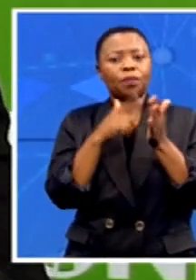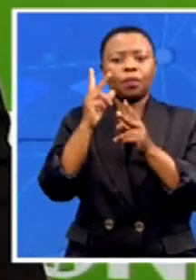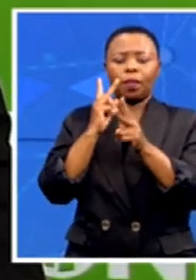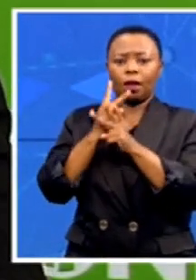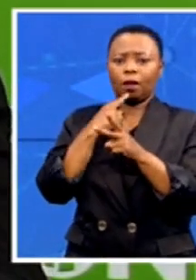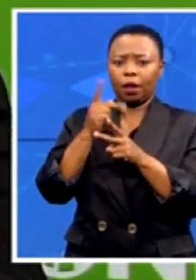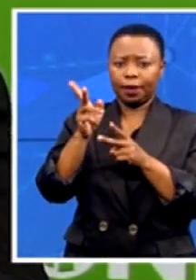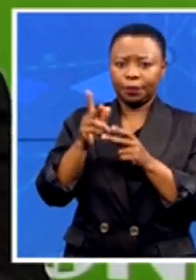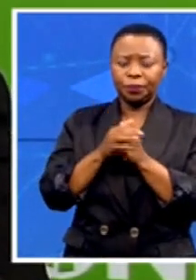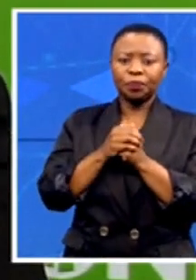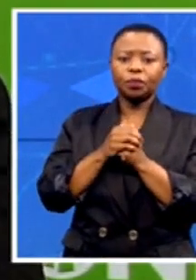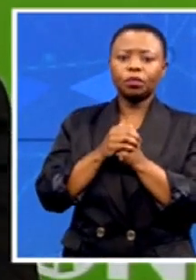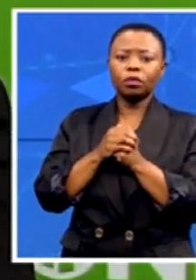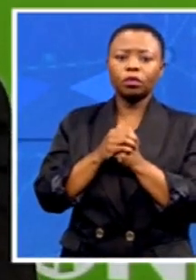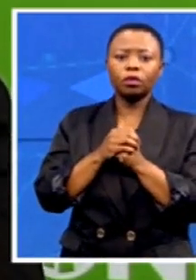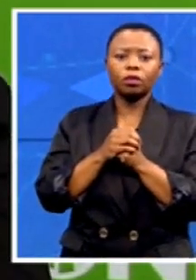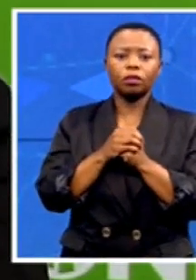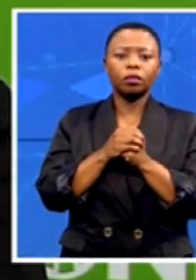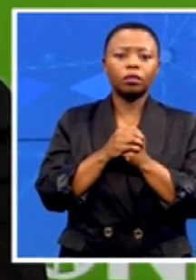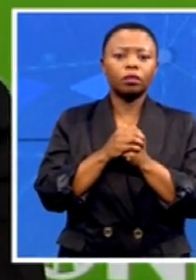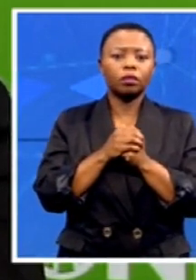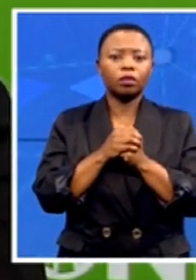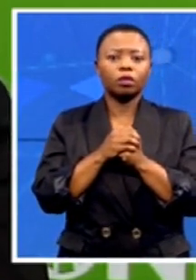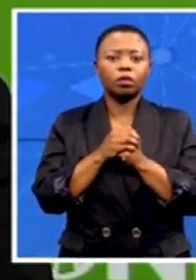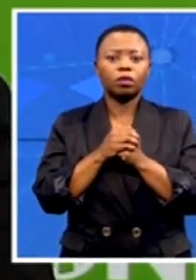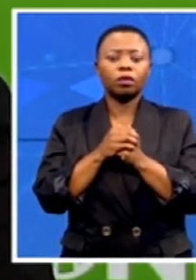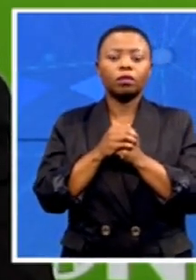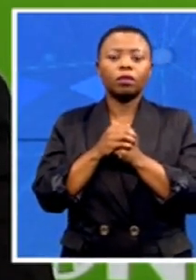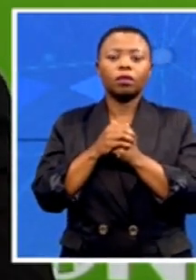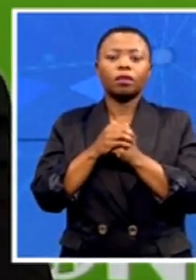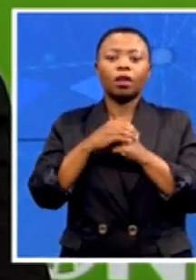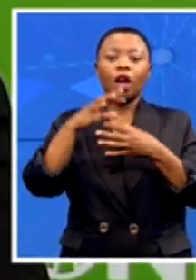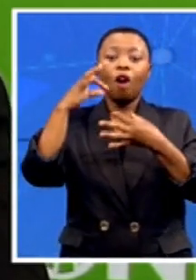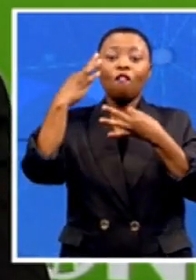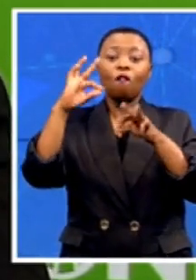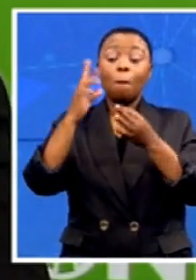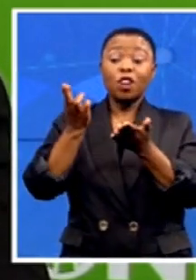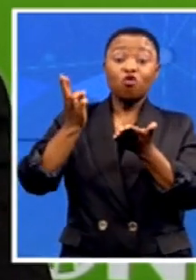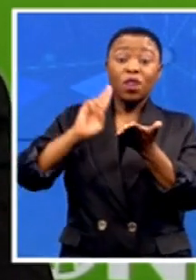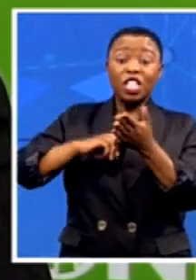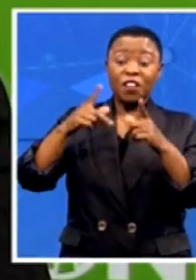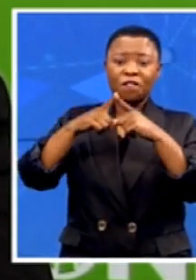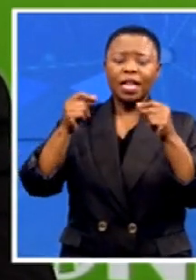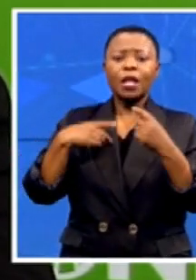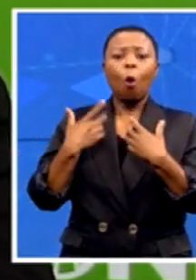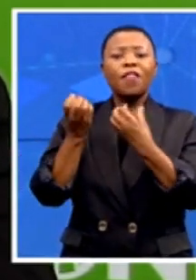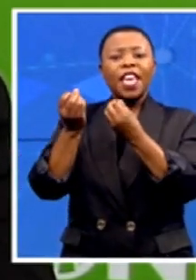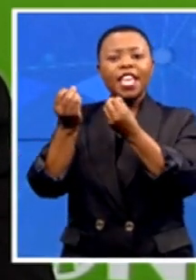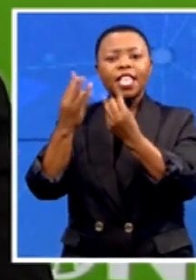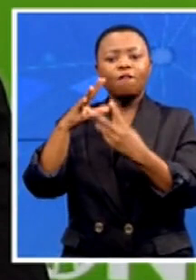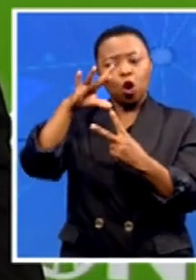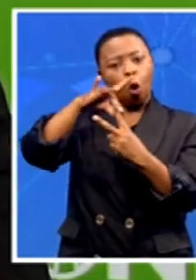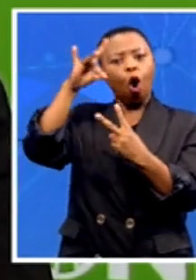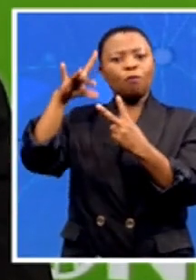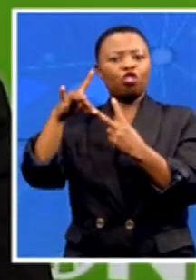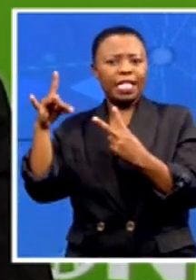The completion of a registration form where you're given an option of having an abbreviated name or not is